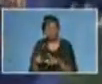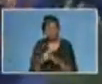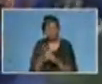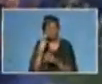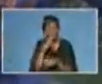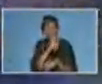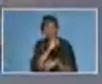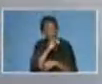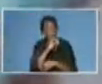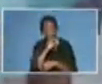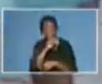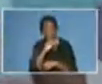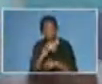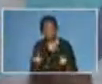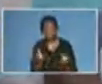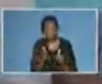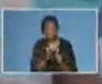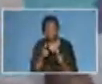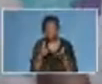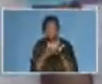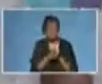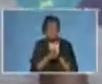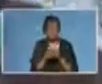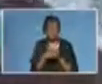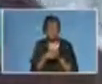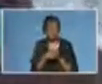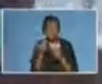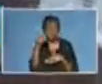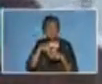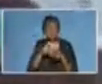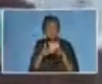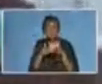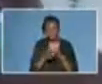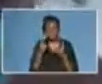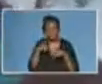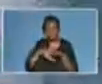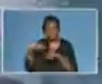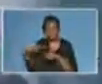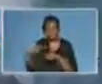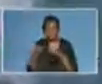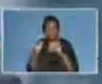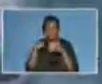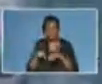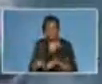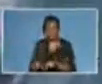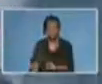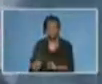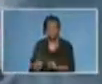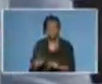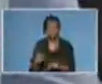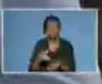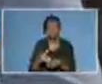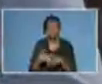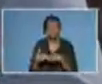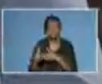there? And with that, we loaded into the boat and headed out to sea. At the helm